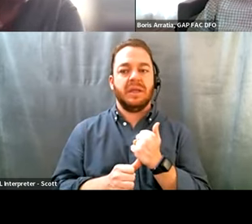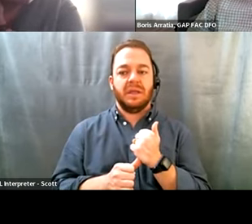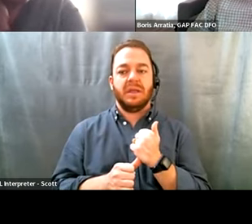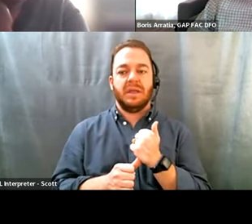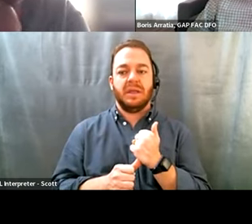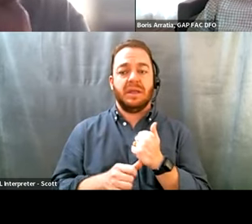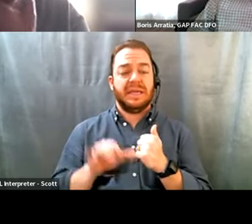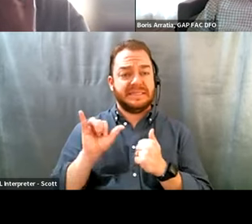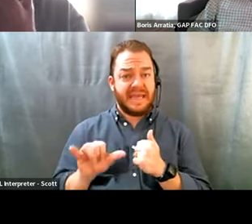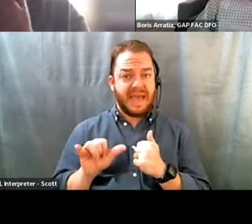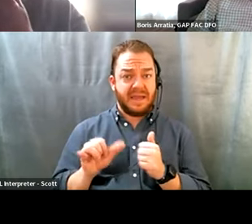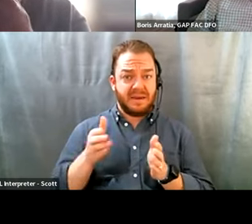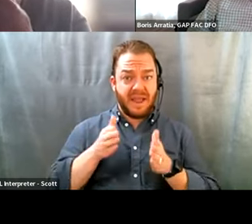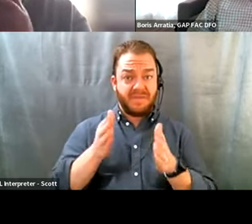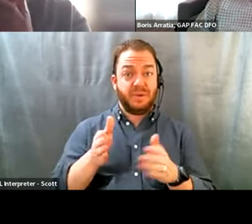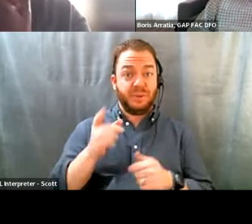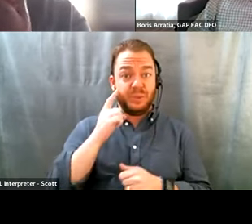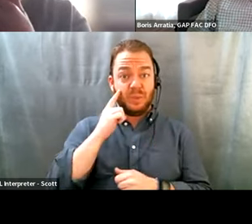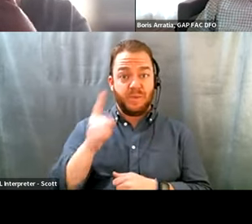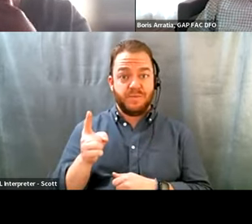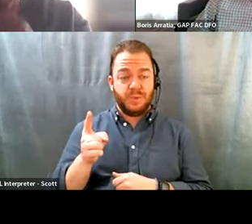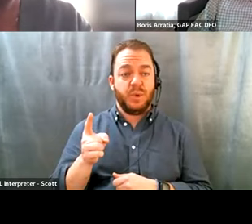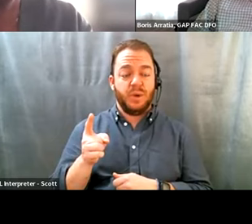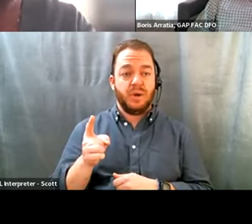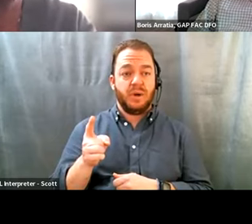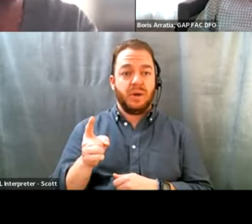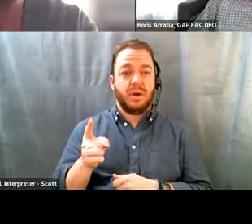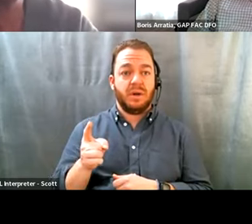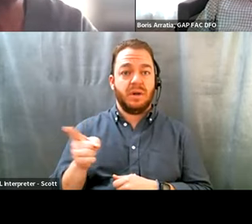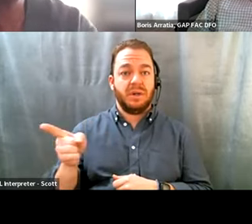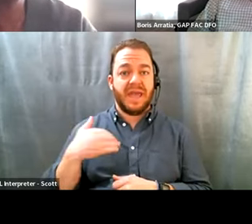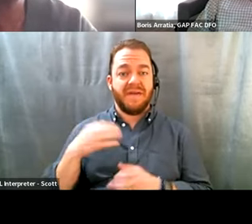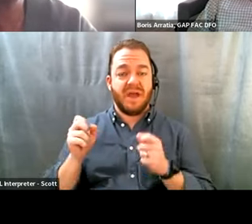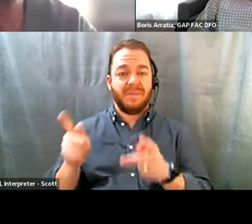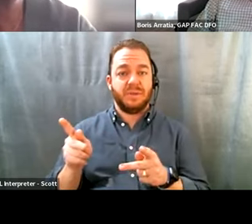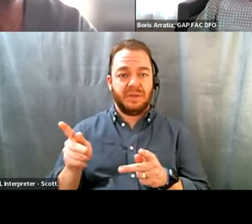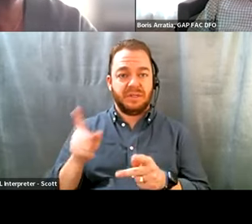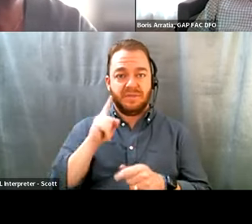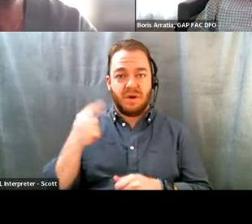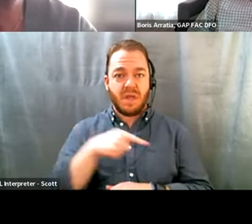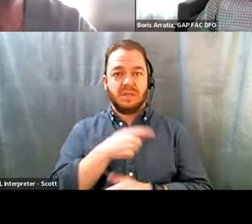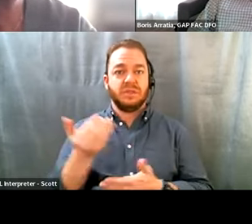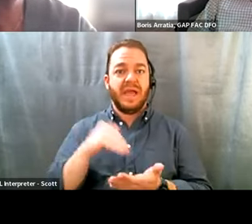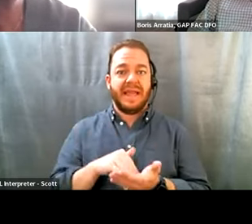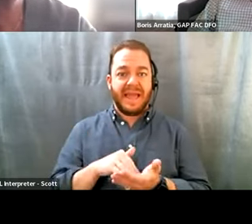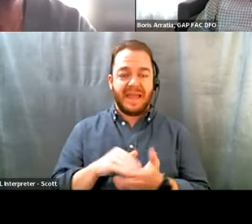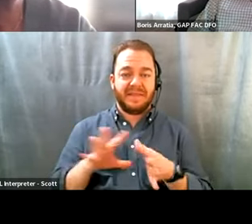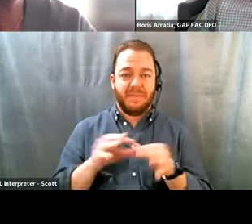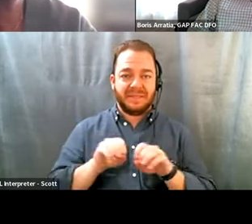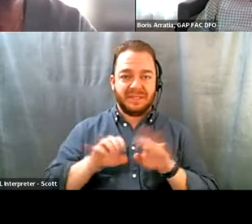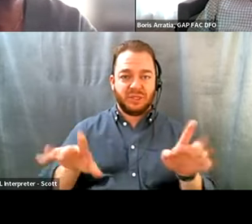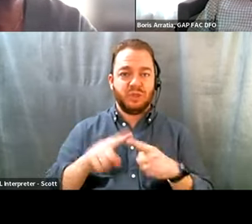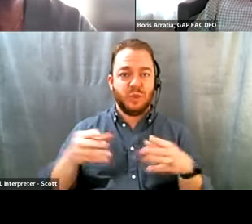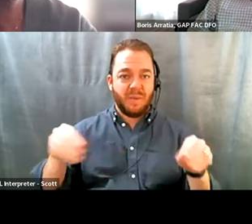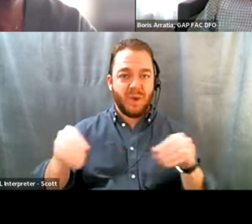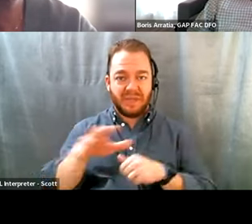Is that an avenue for, if there were opportunities for us to, again, get the message out to the marketplace, right?